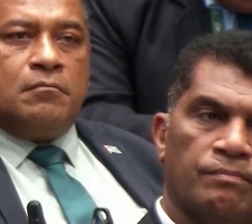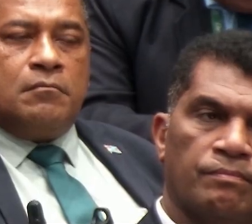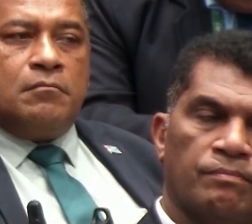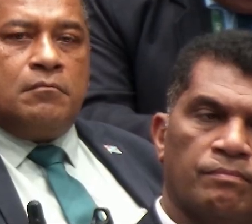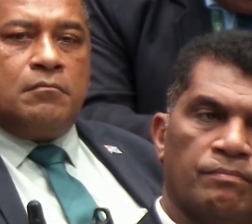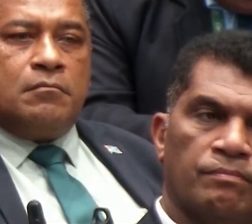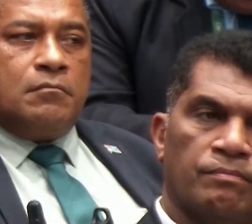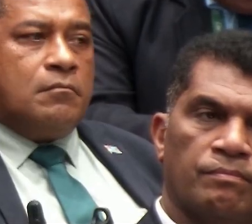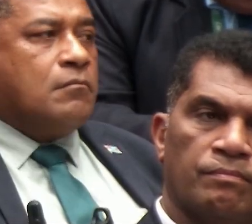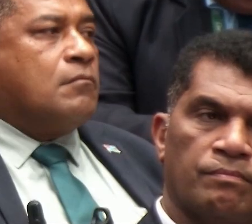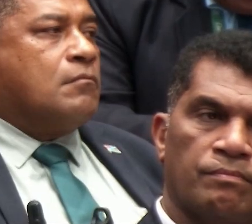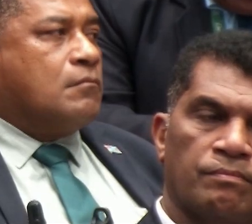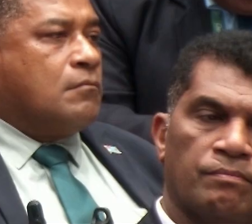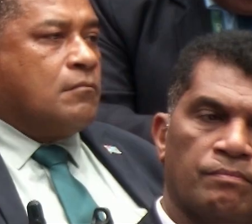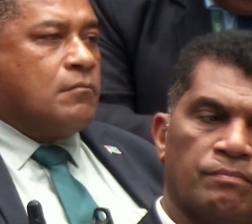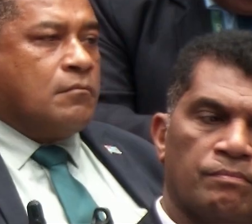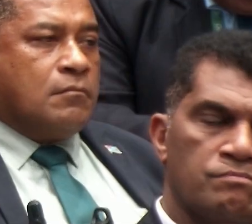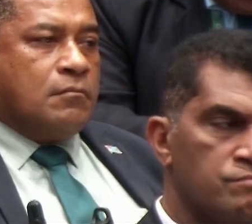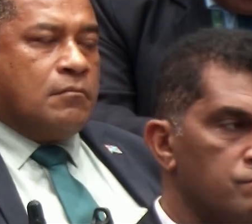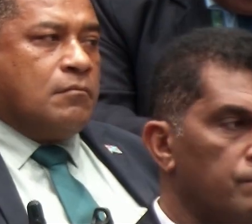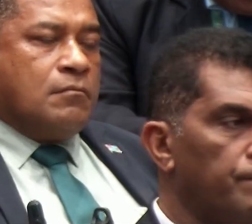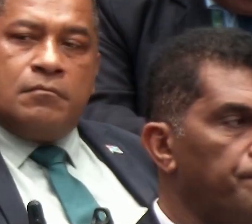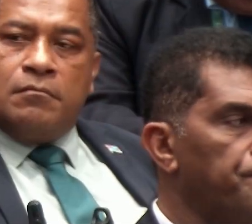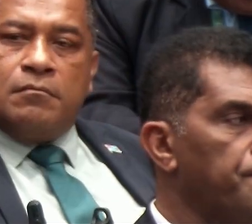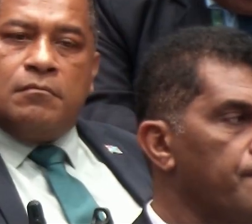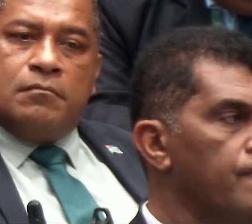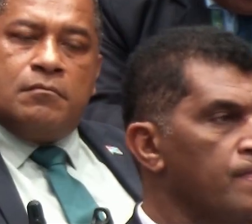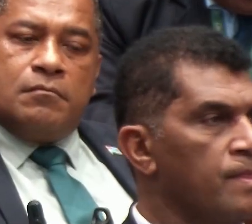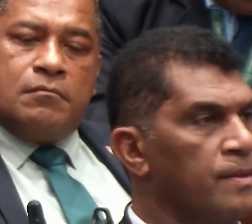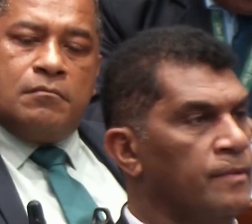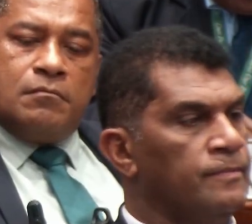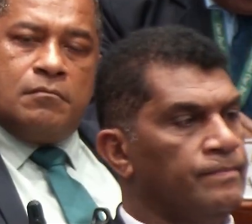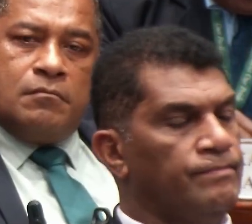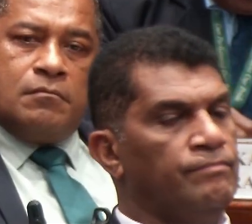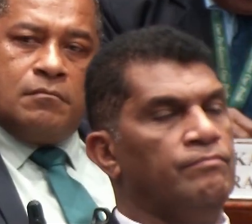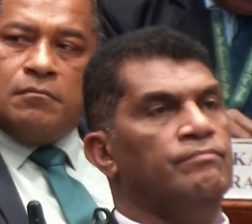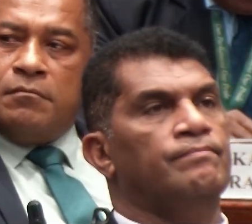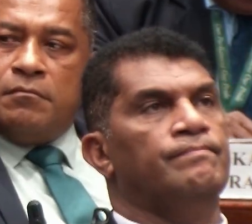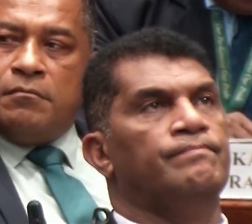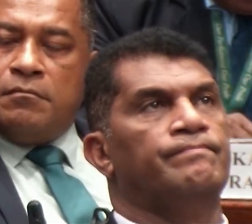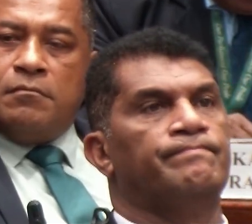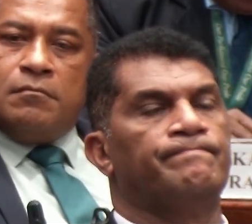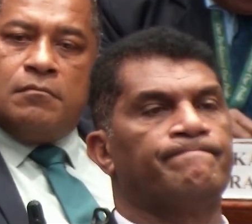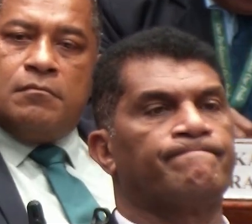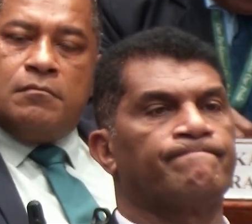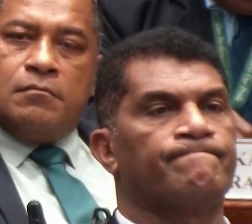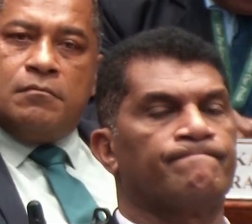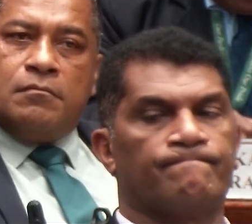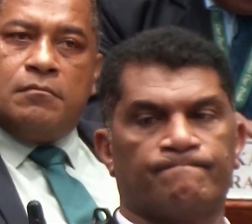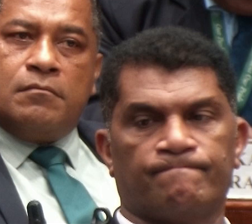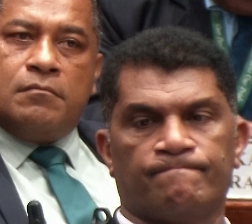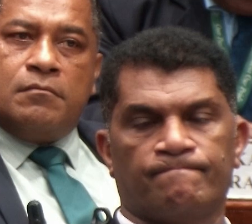tourism growth can benefit iTaukei communities in a fair and sustainable way.